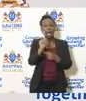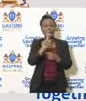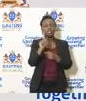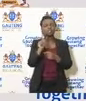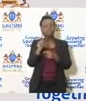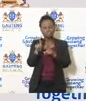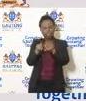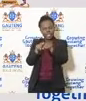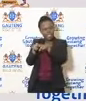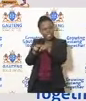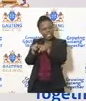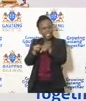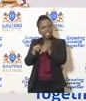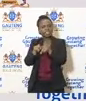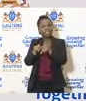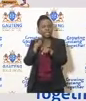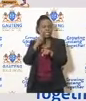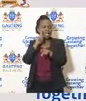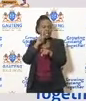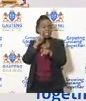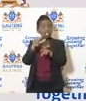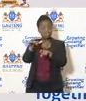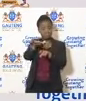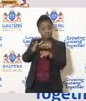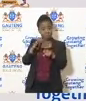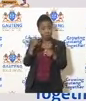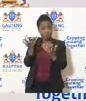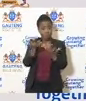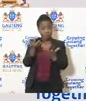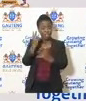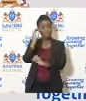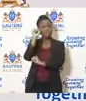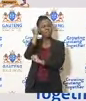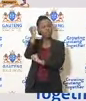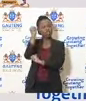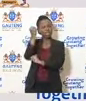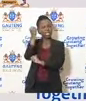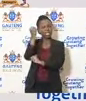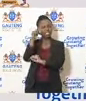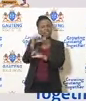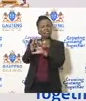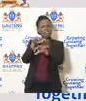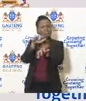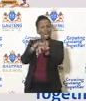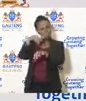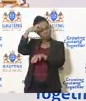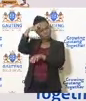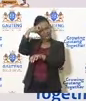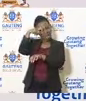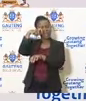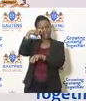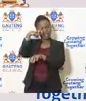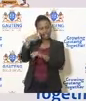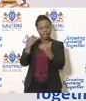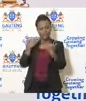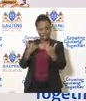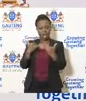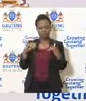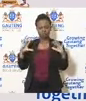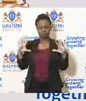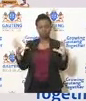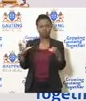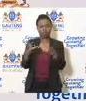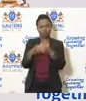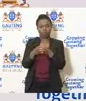outbreak at a factory called Farmwise. We have been able to contain the impact of